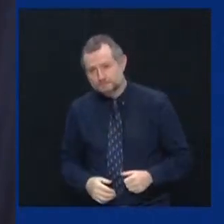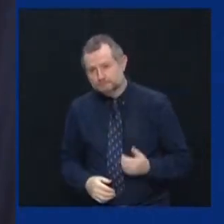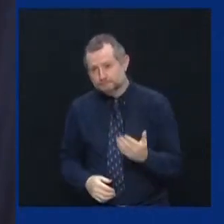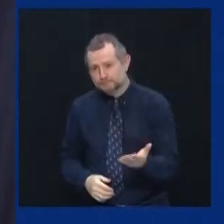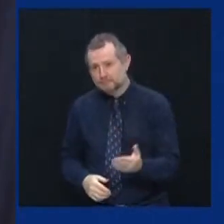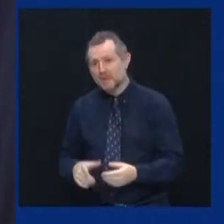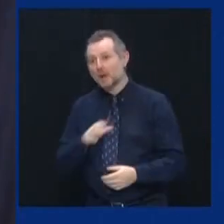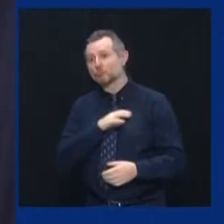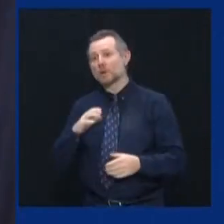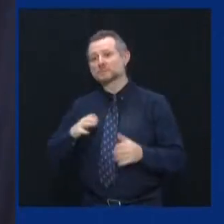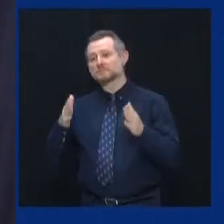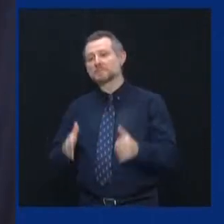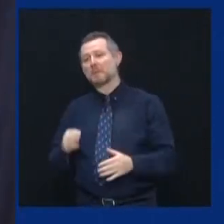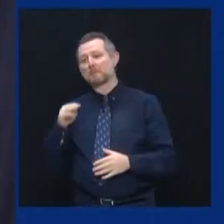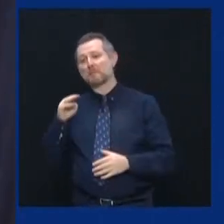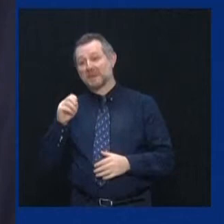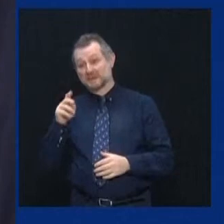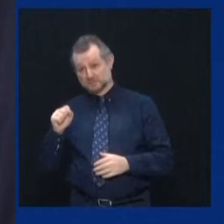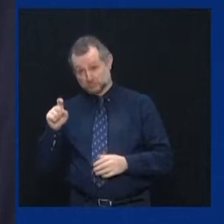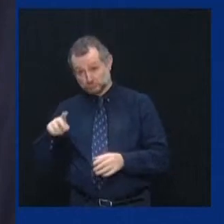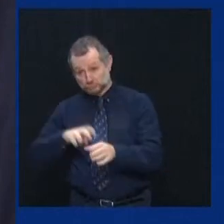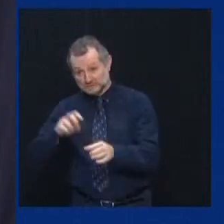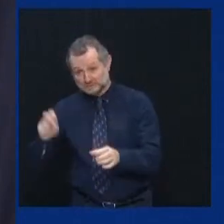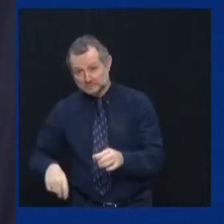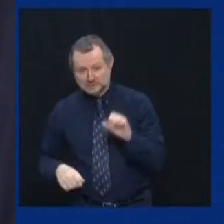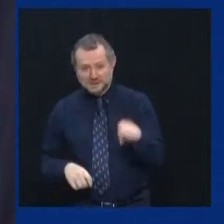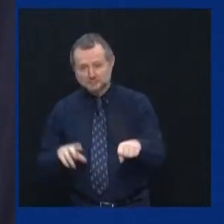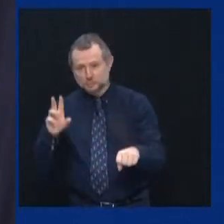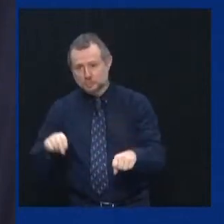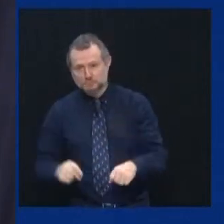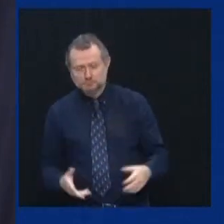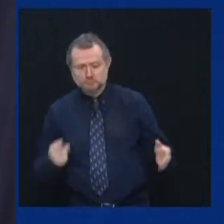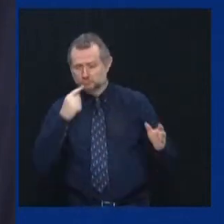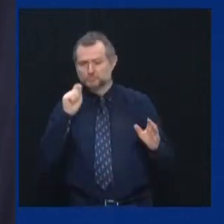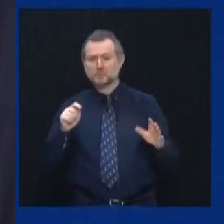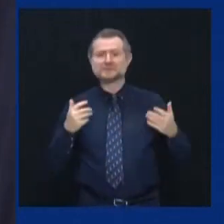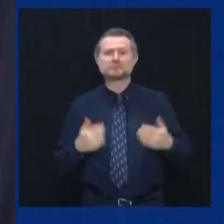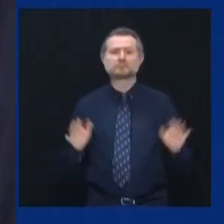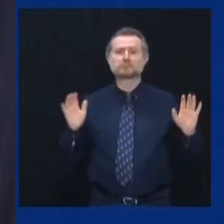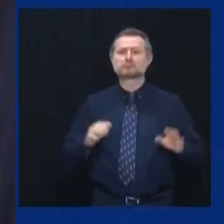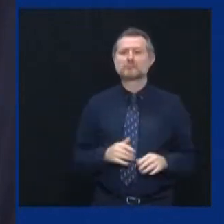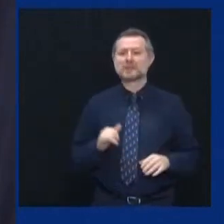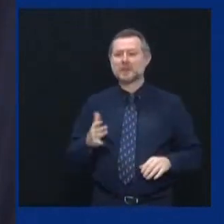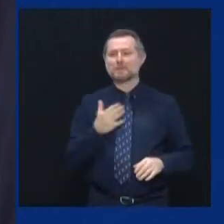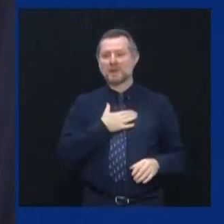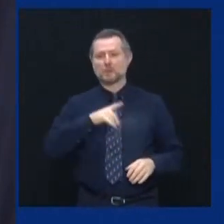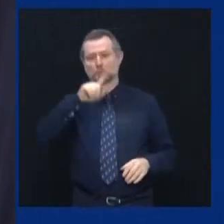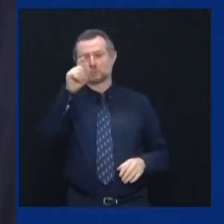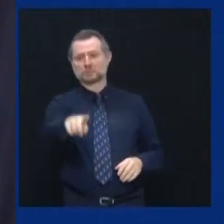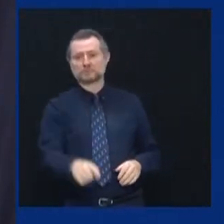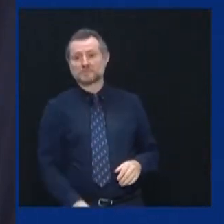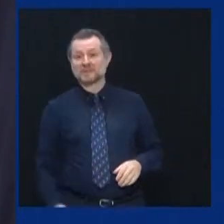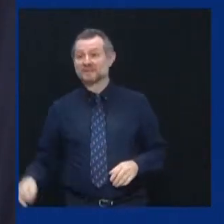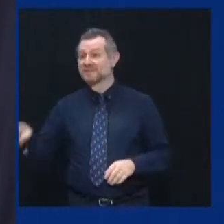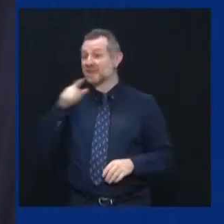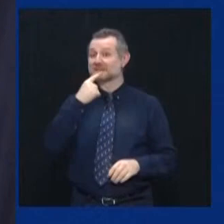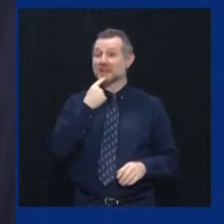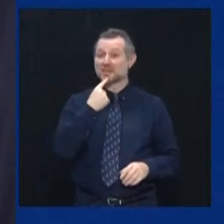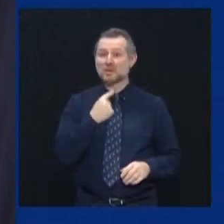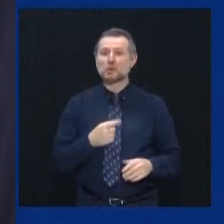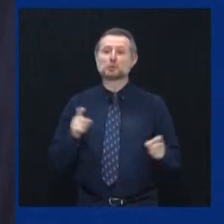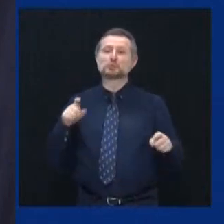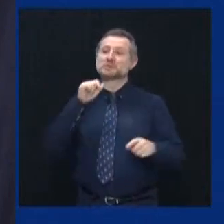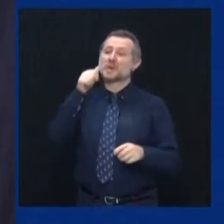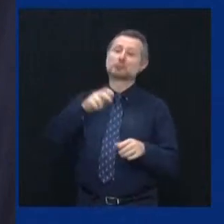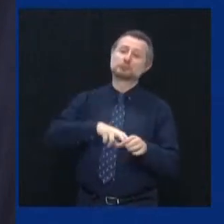Congressman Meeks, do you believe he should resign? Yes or no? That's how I pose the question. If they say, I don't think he should